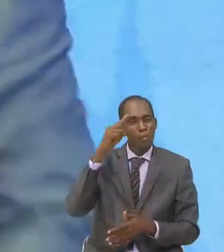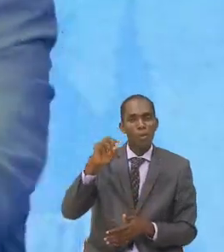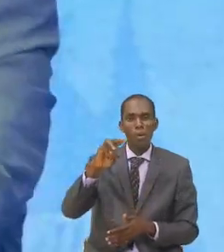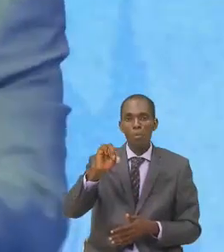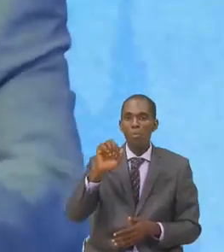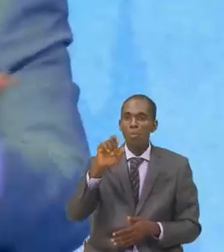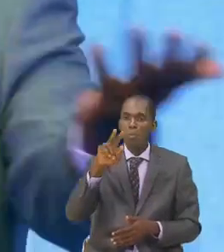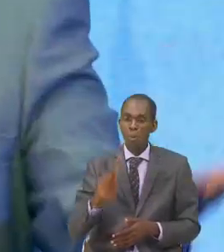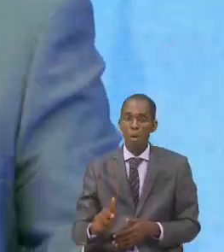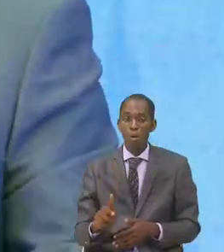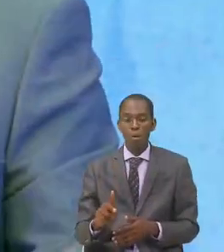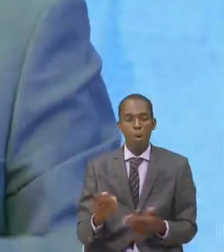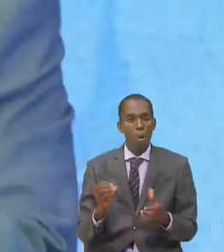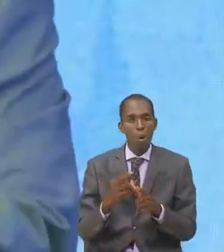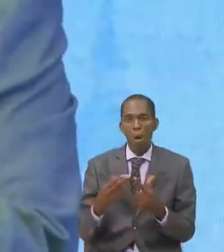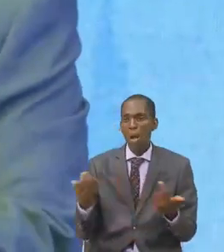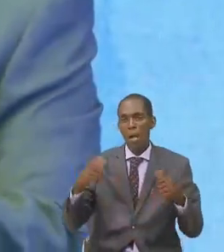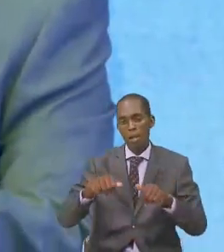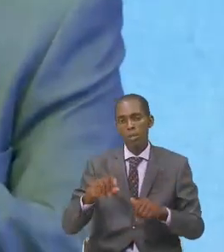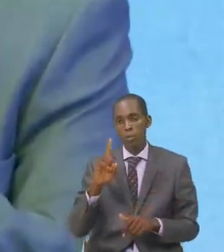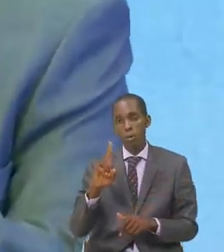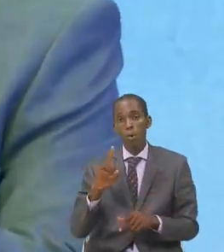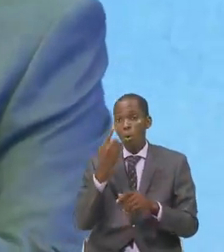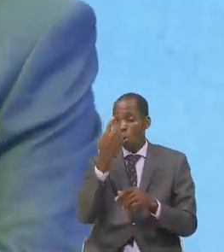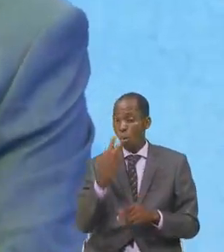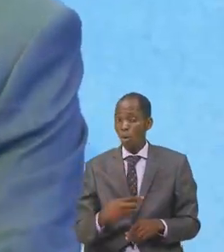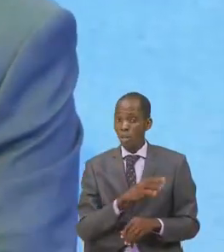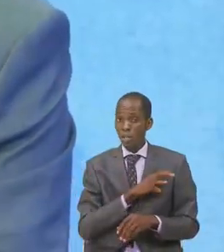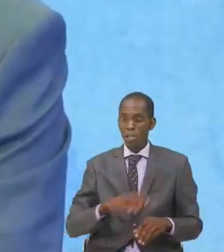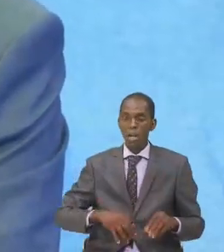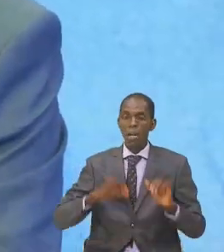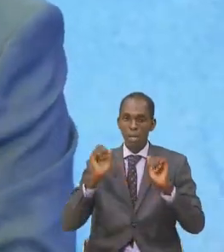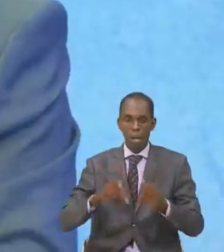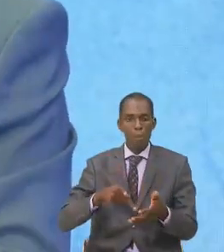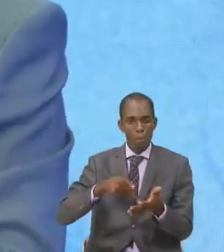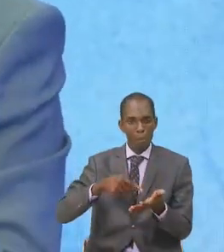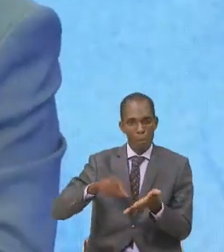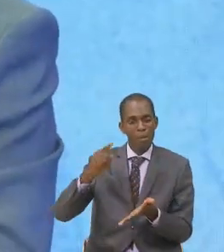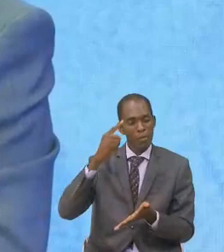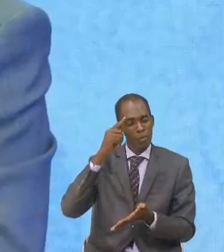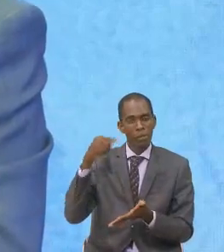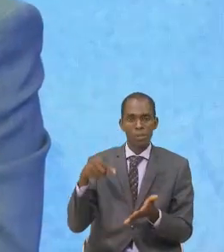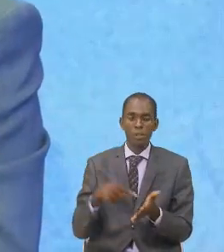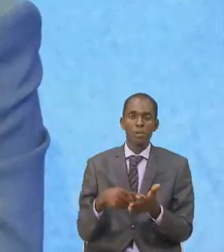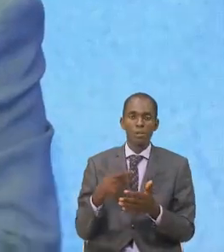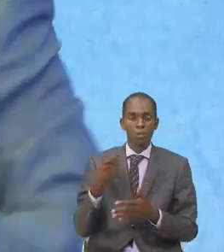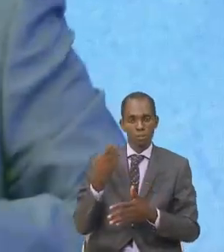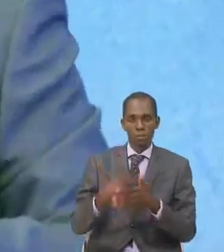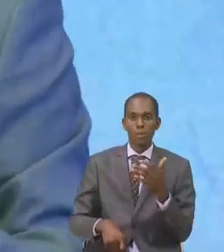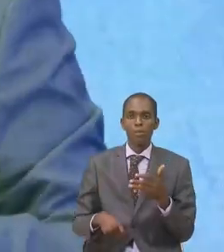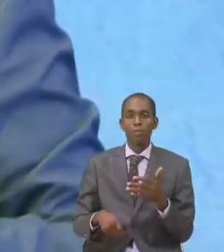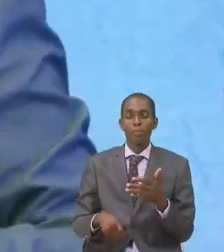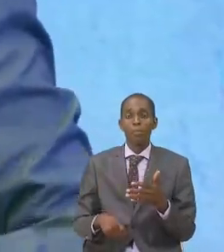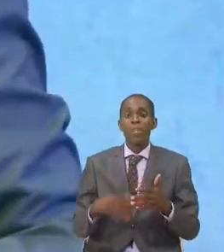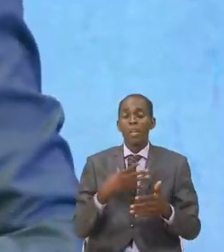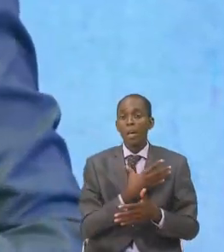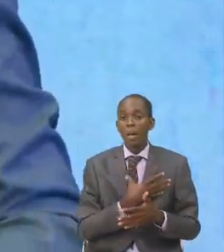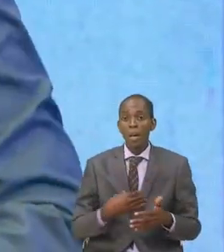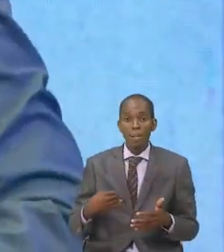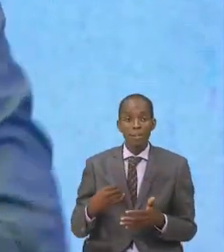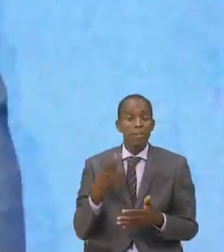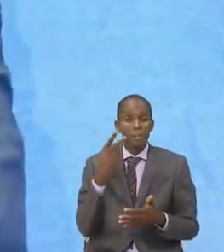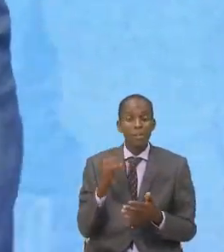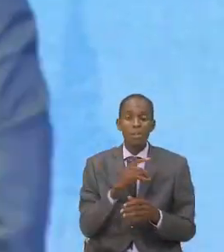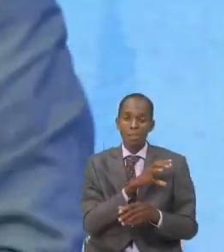pay for Mark or anybody. Only Christ can pay this price. And therefore your